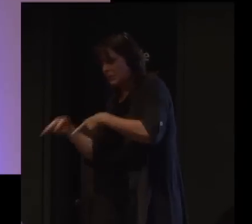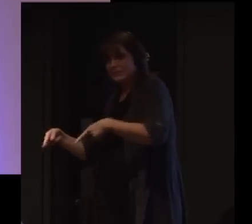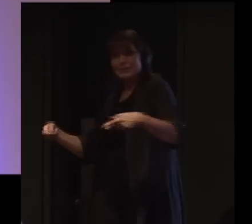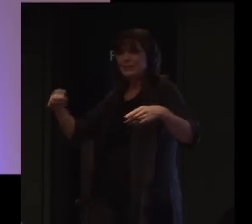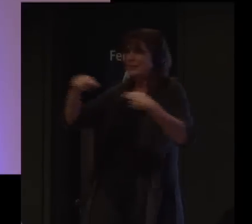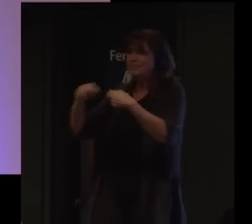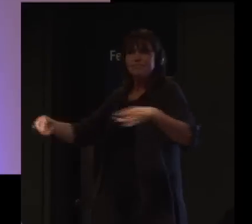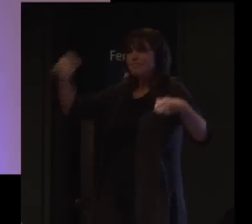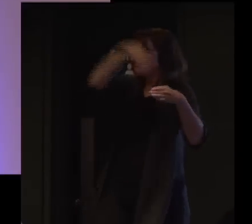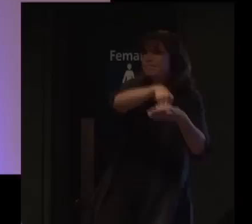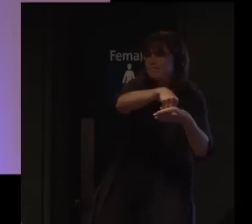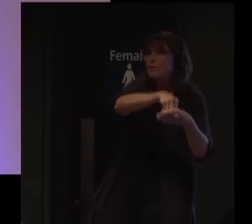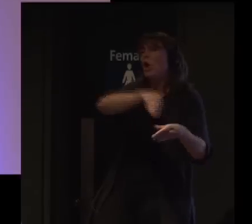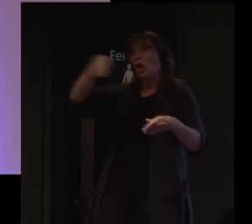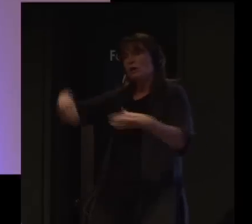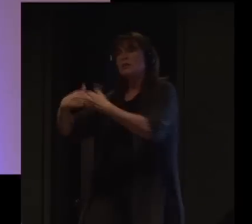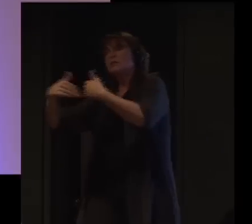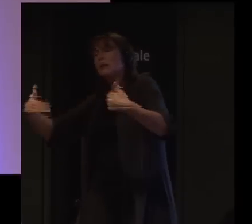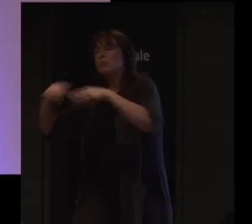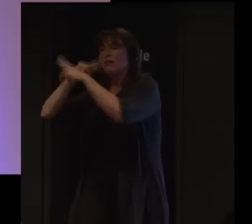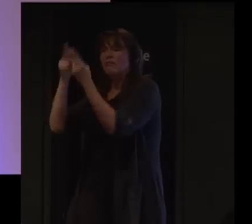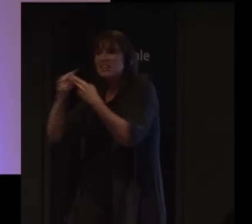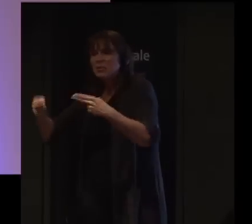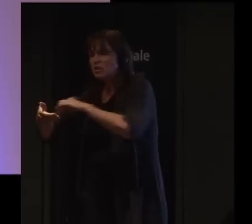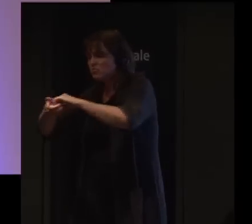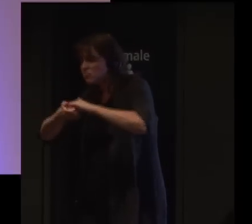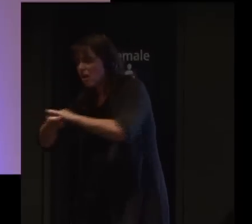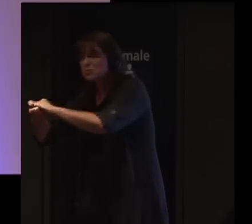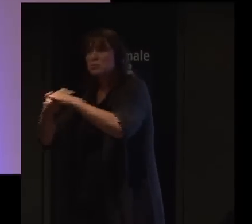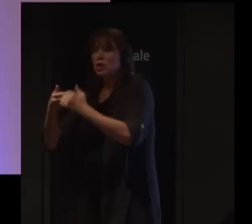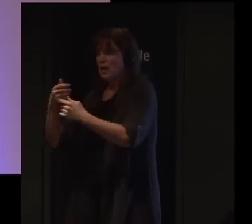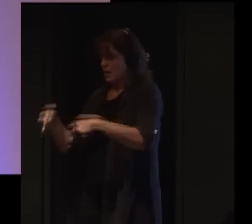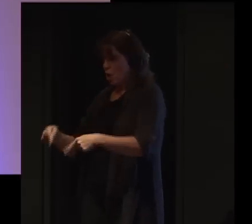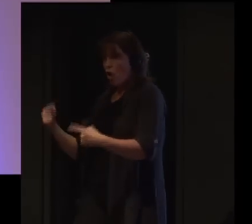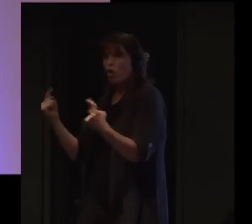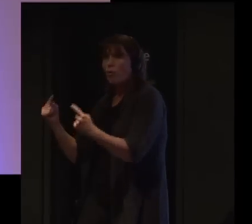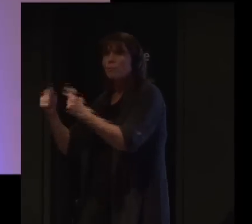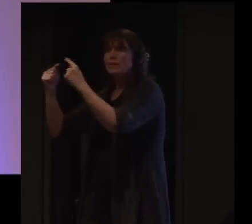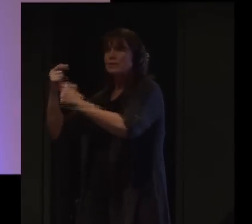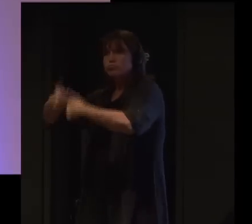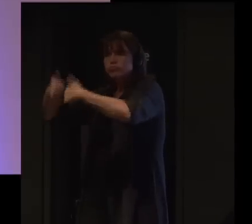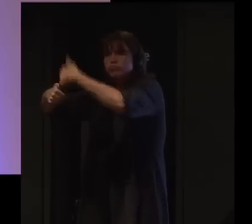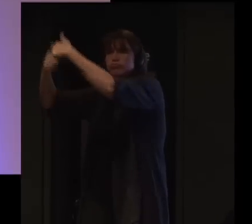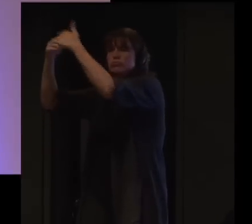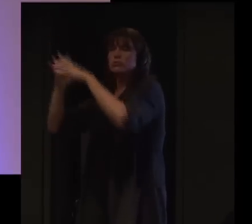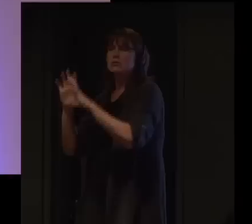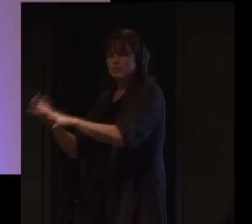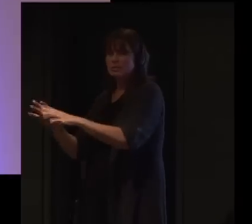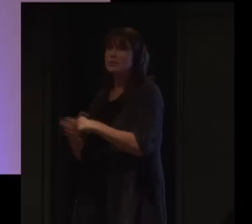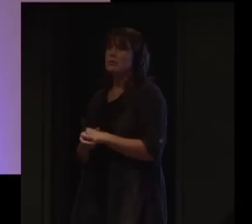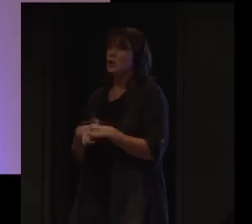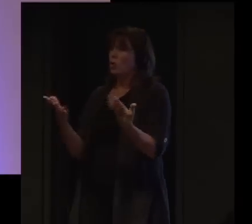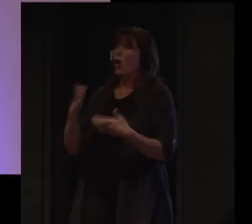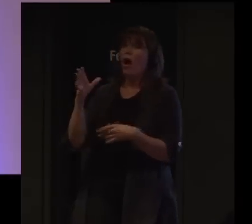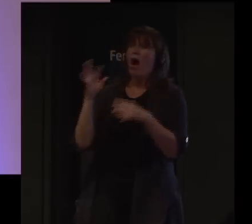practice, or separate bodies or federations to compete and for training, etc. And of course, the Council of Europe